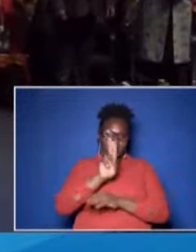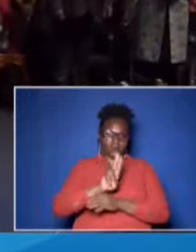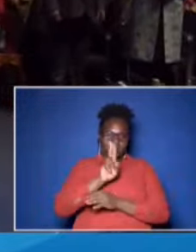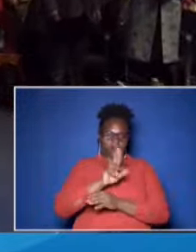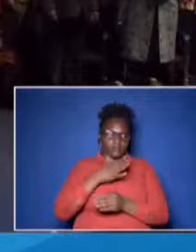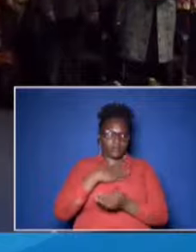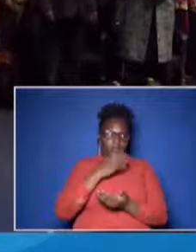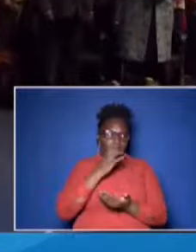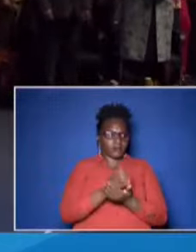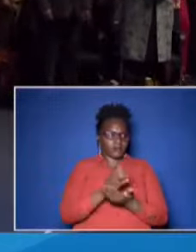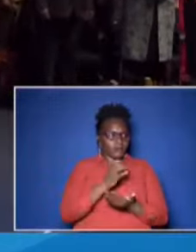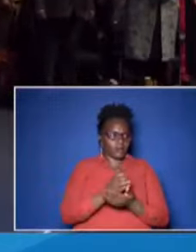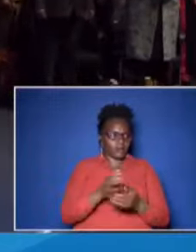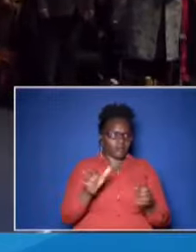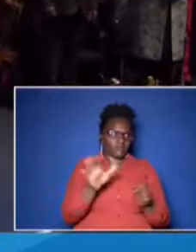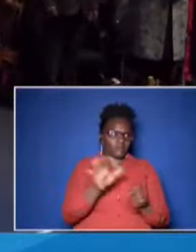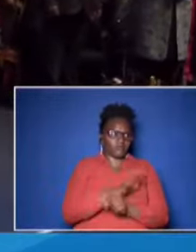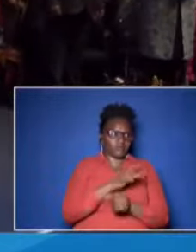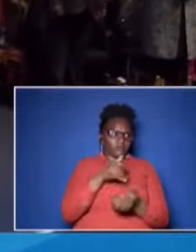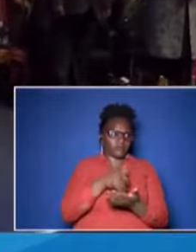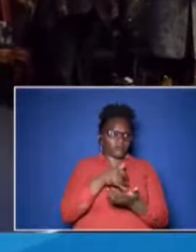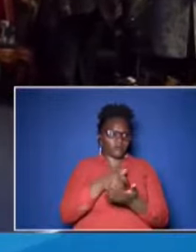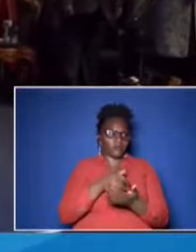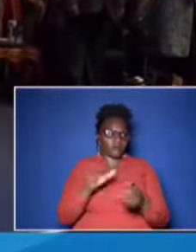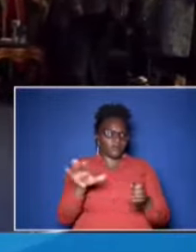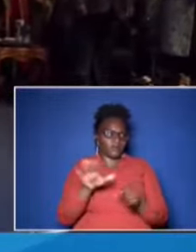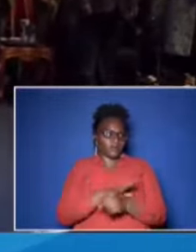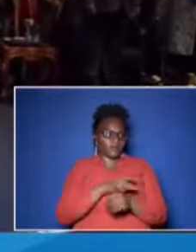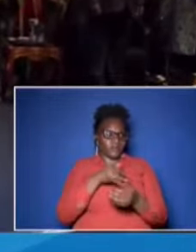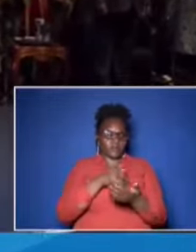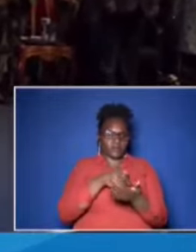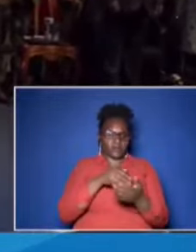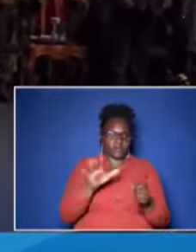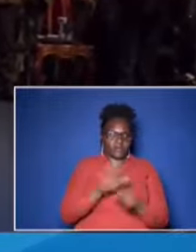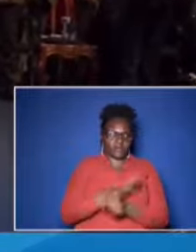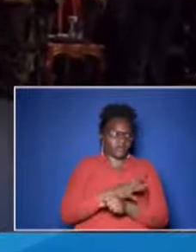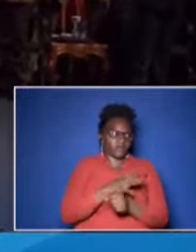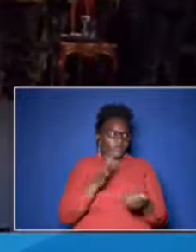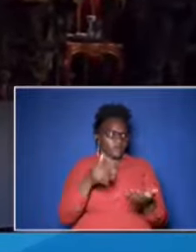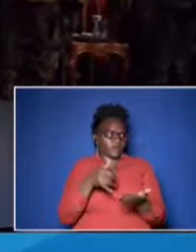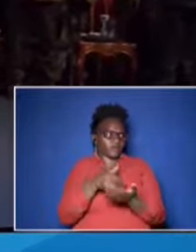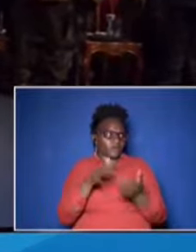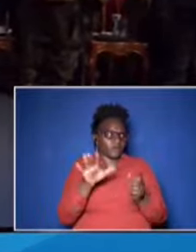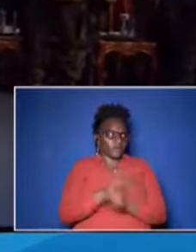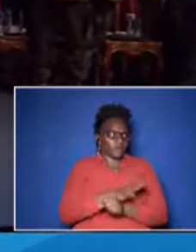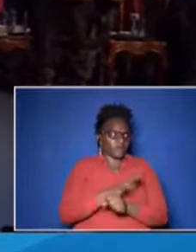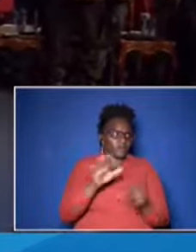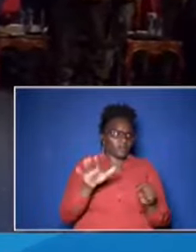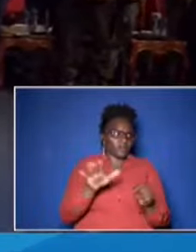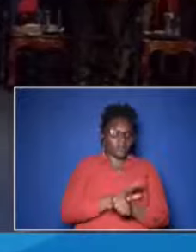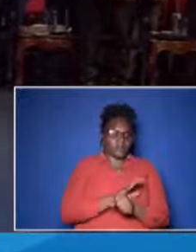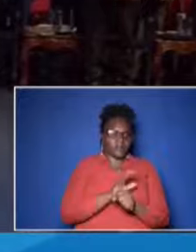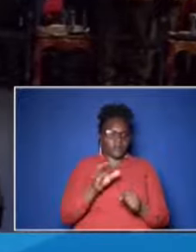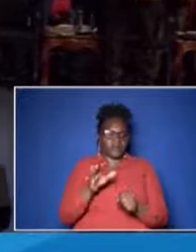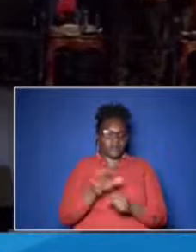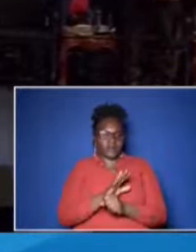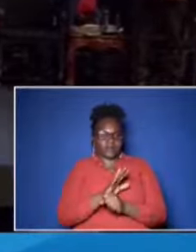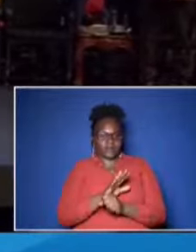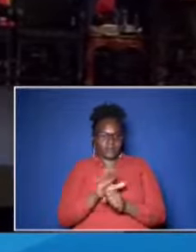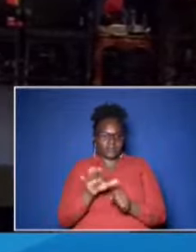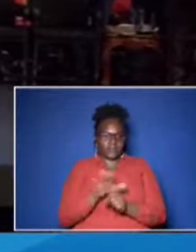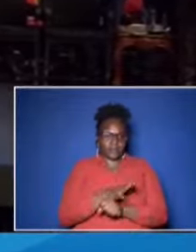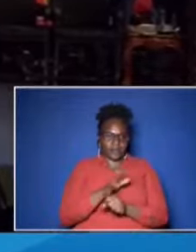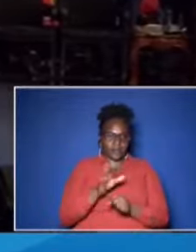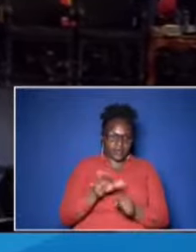cup fill it up fill it up fill it up fill it up fill it up